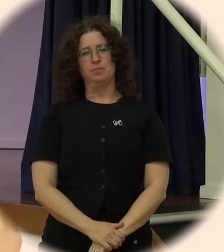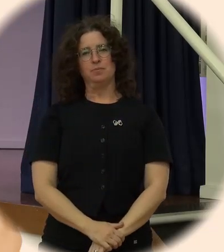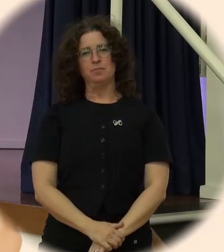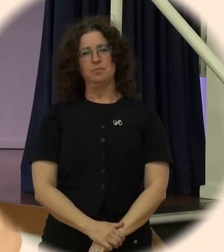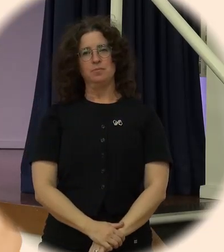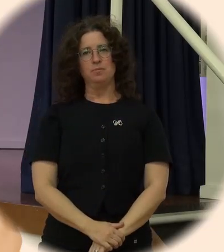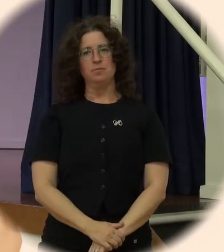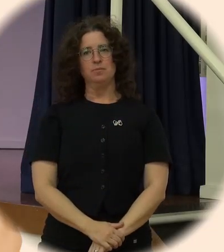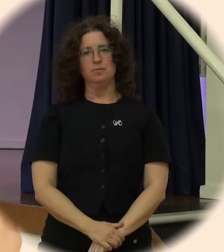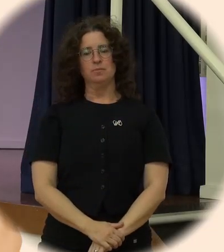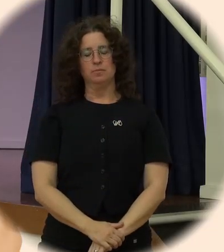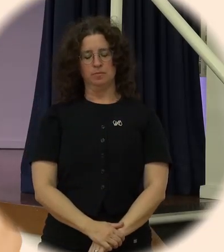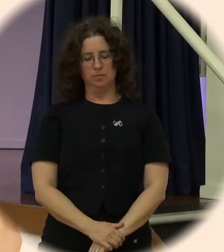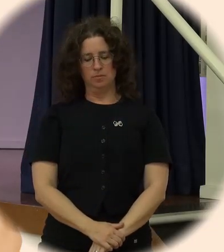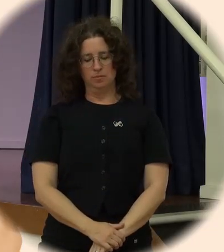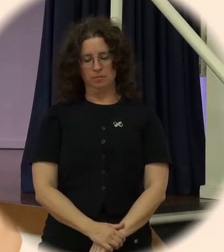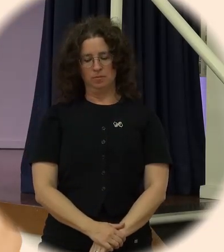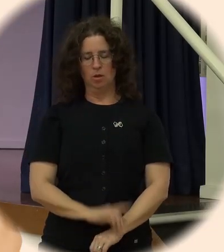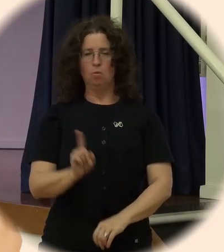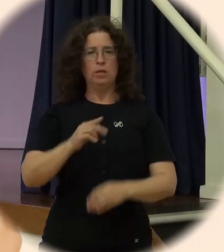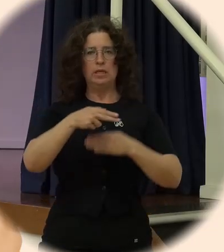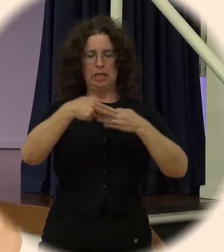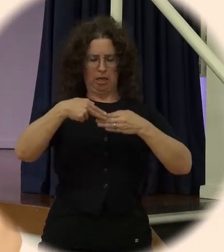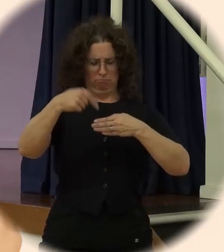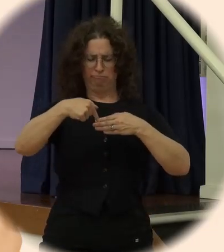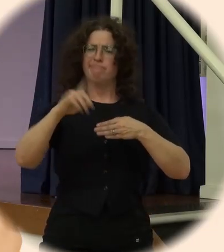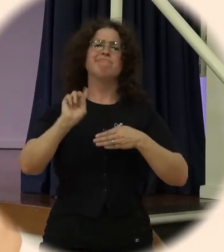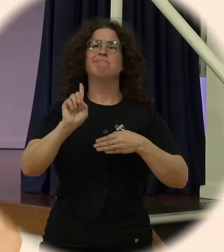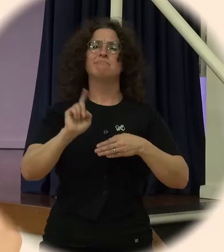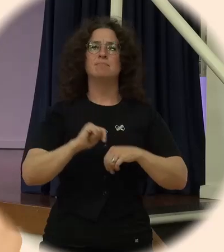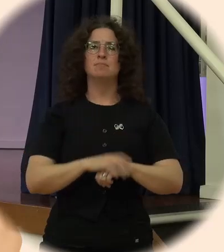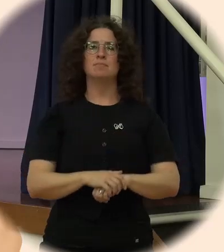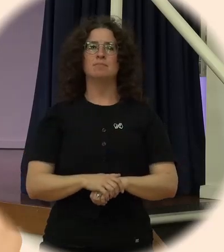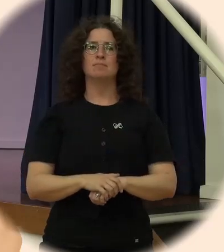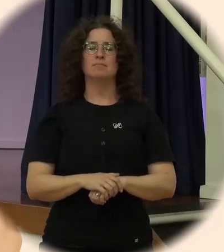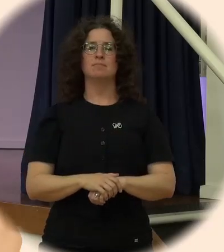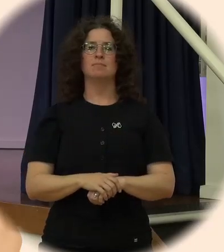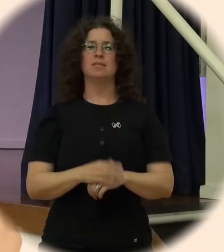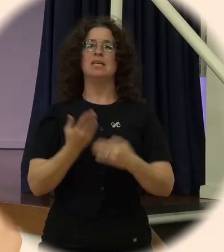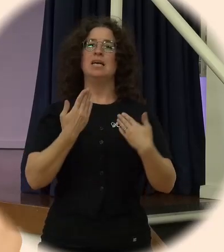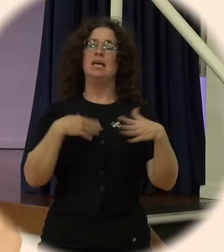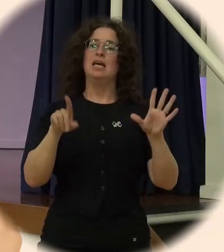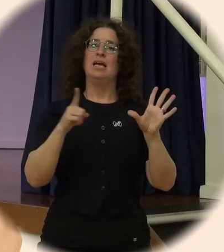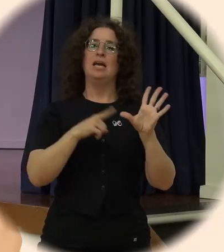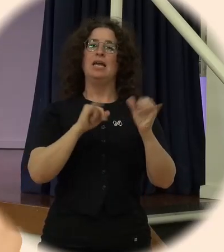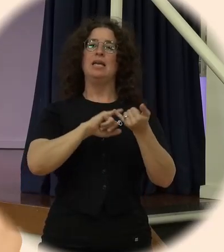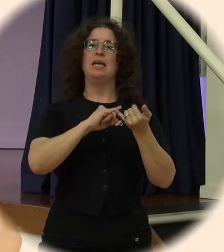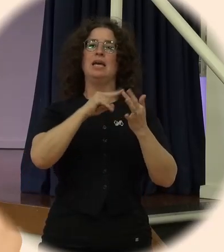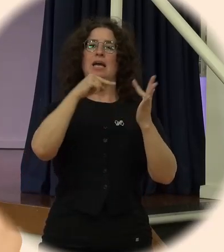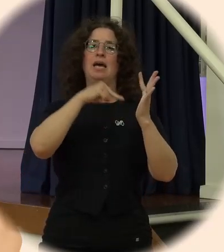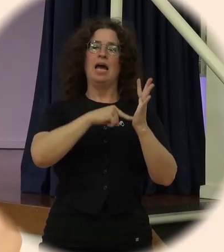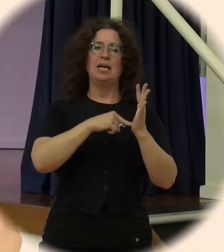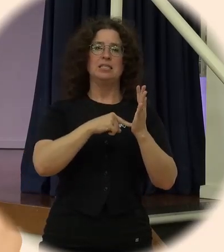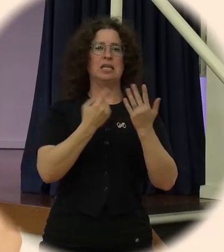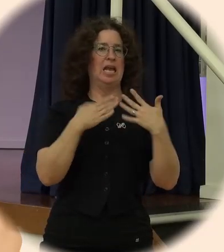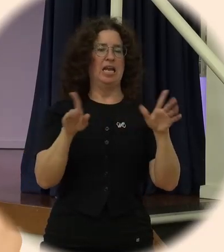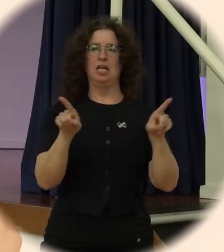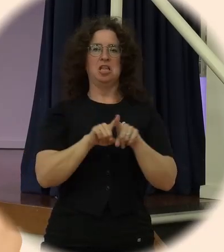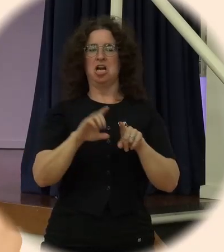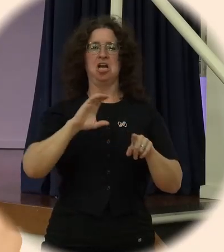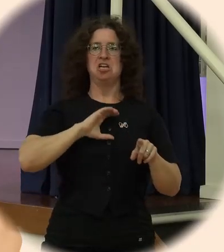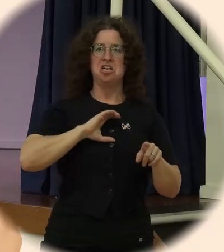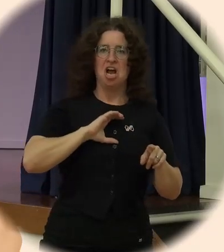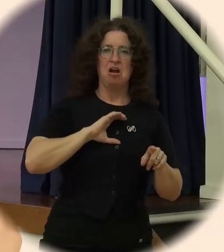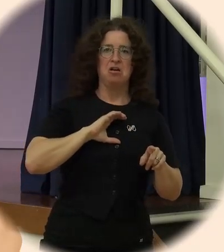So what exactly are addressables? They let you give any asset, like a prefab, texture, audio file, or even